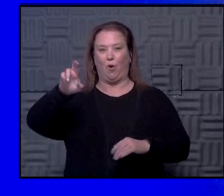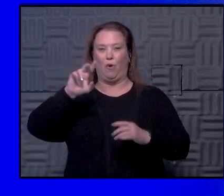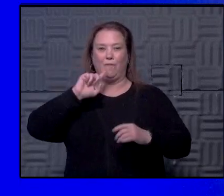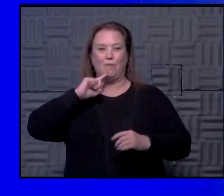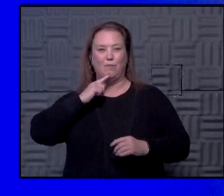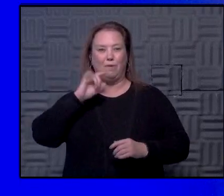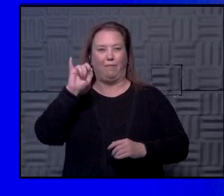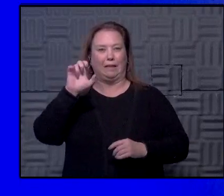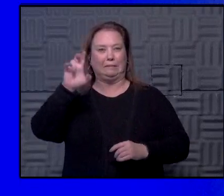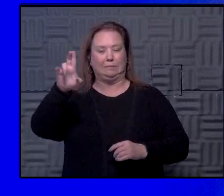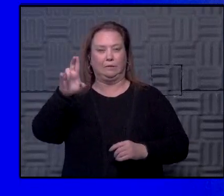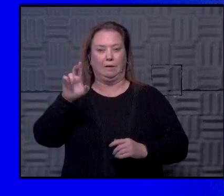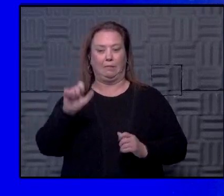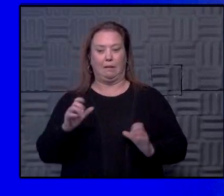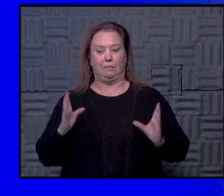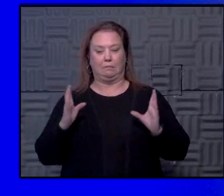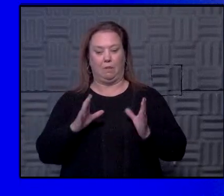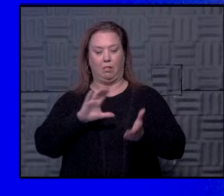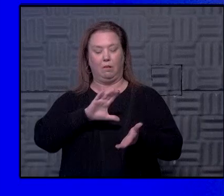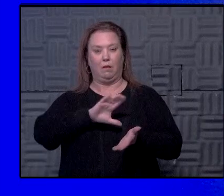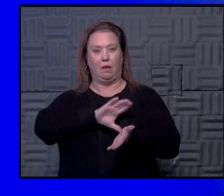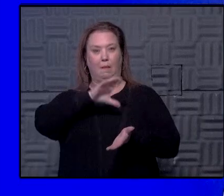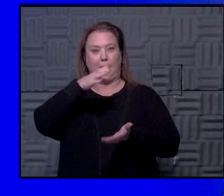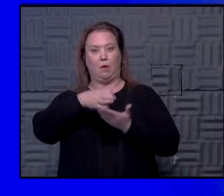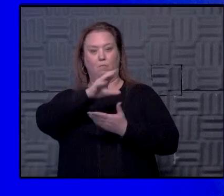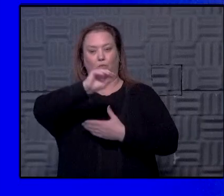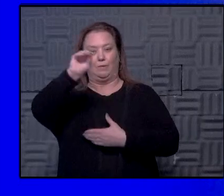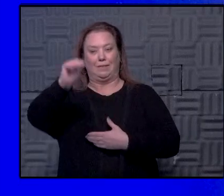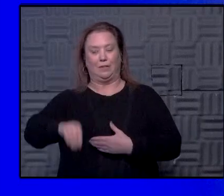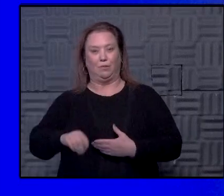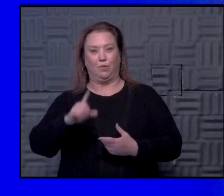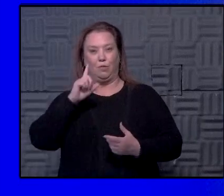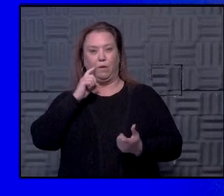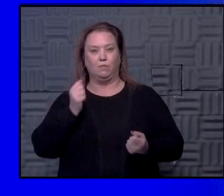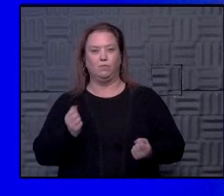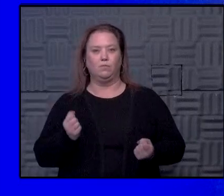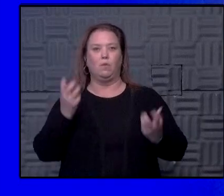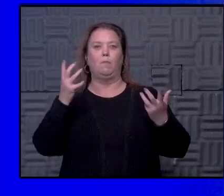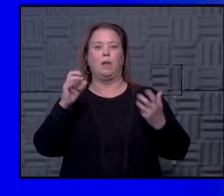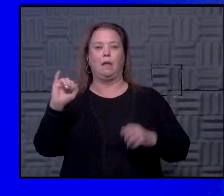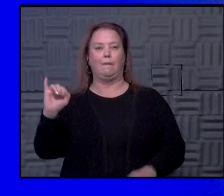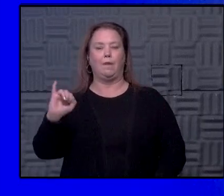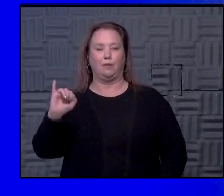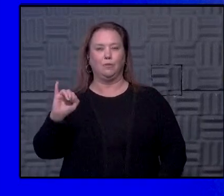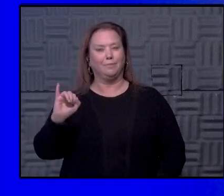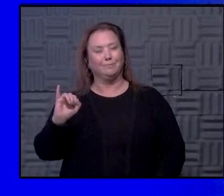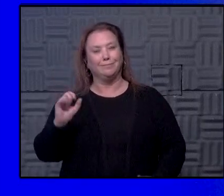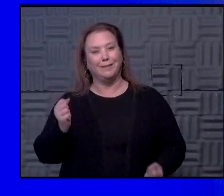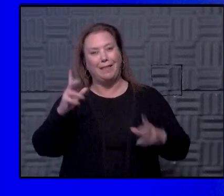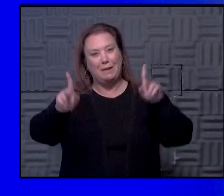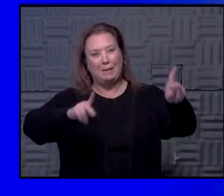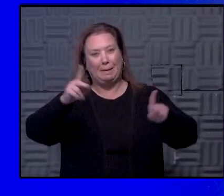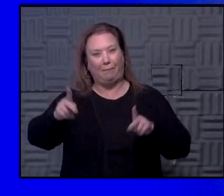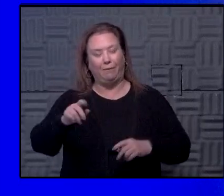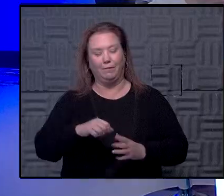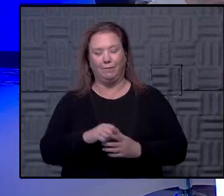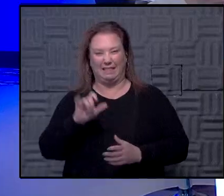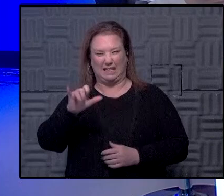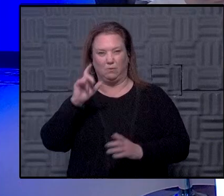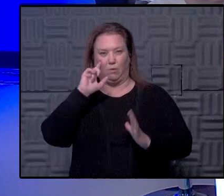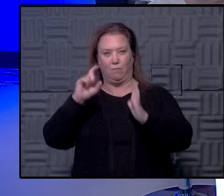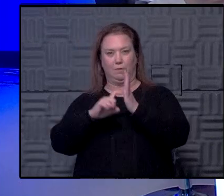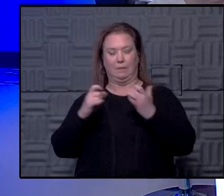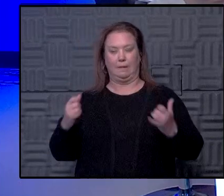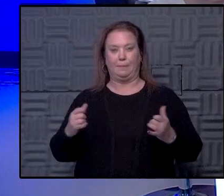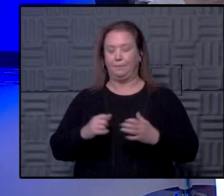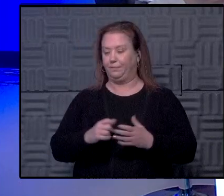critical illness, that small percentage of people, when you have such a high number of infections, is a very large number, and I think Well, that's what we're seeing. Well, and just think